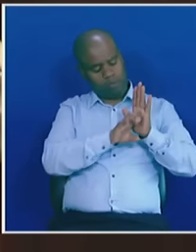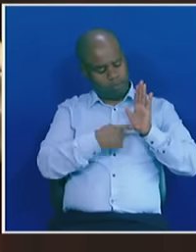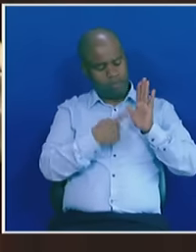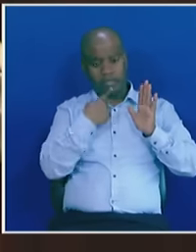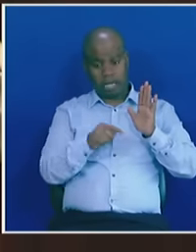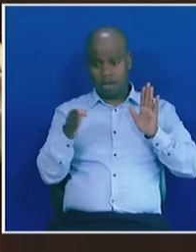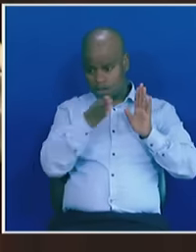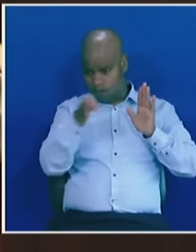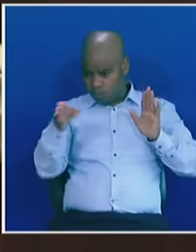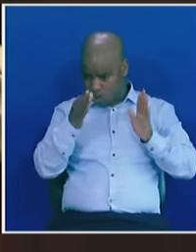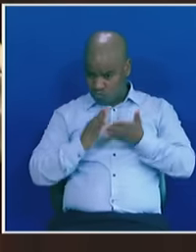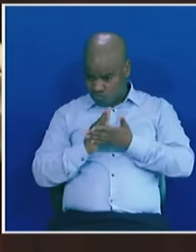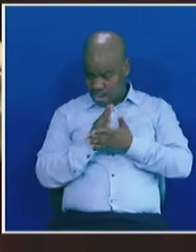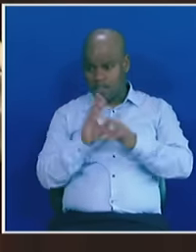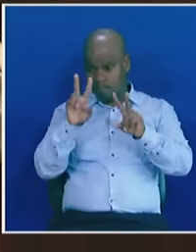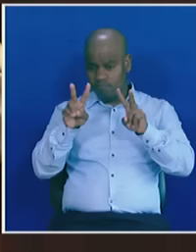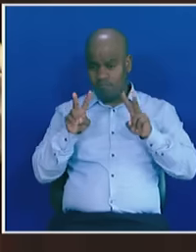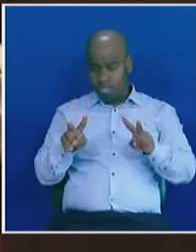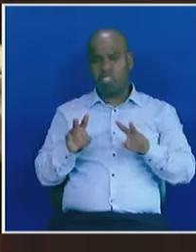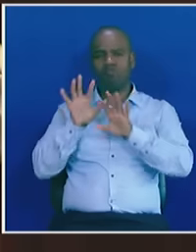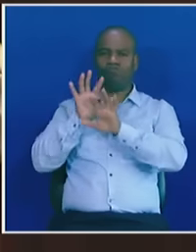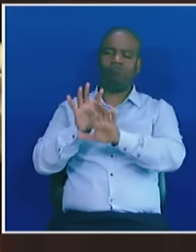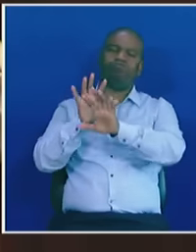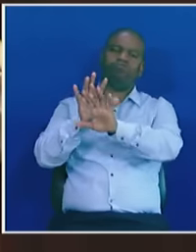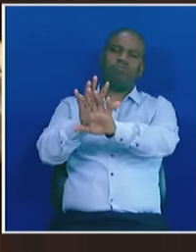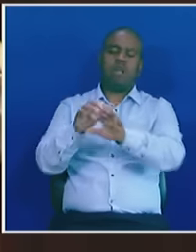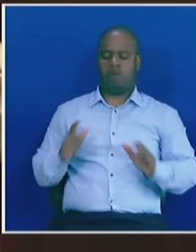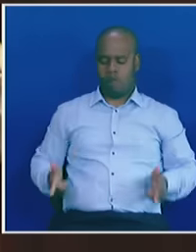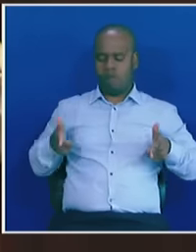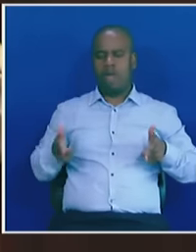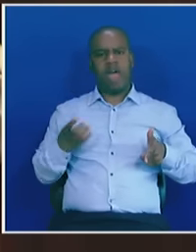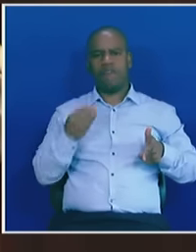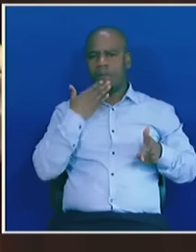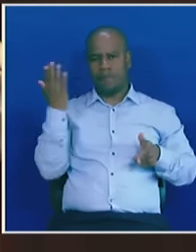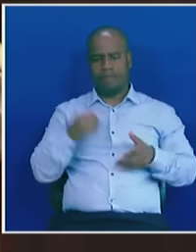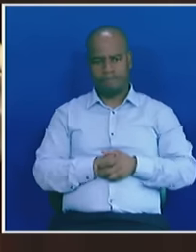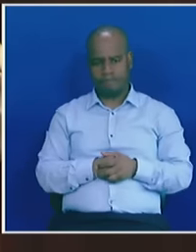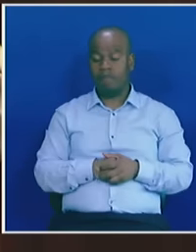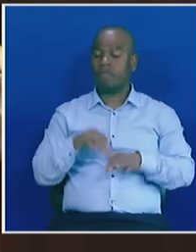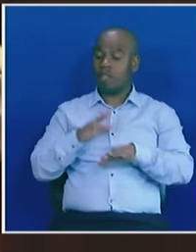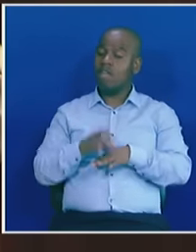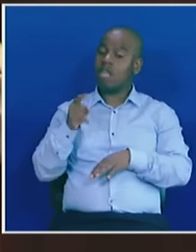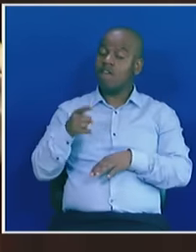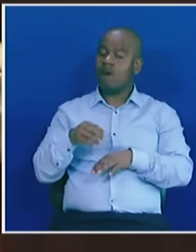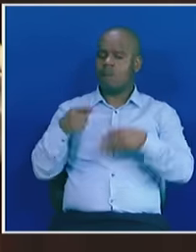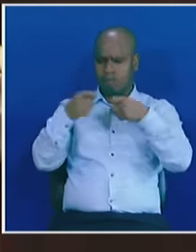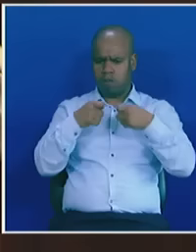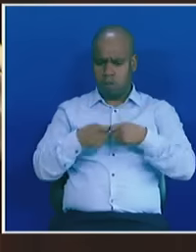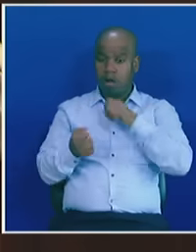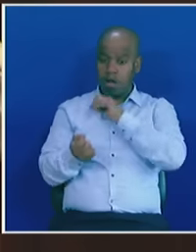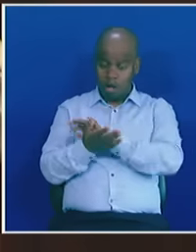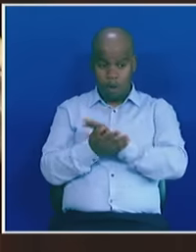of citizens to protest peacefully and unarmed. However, when protests threaten lives and